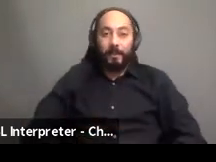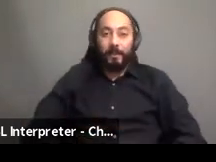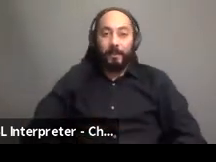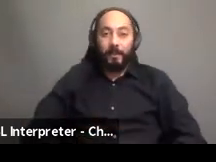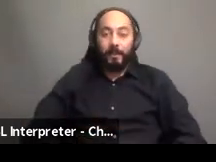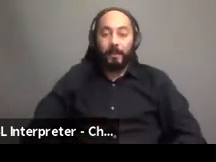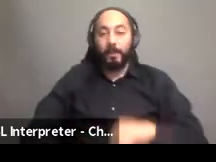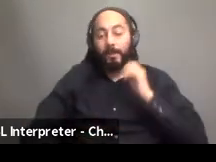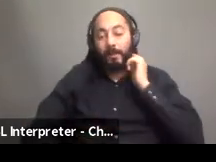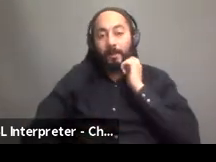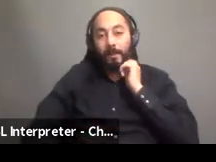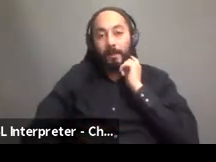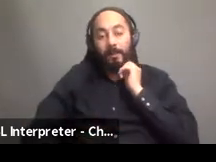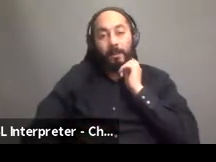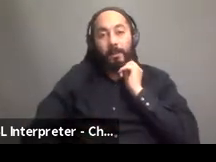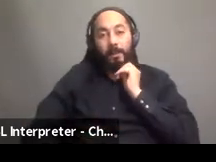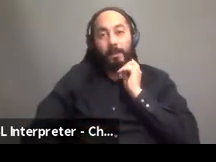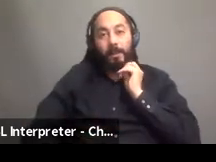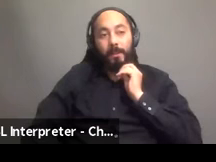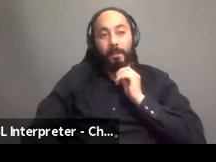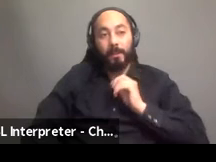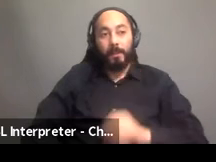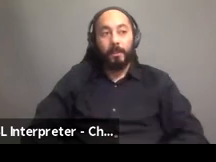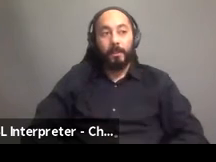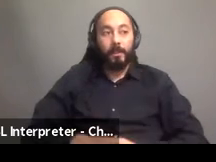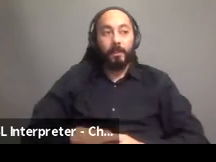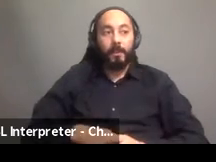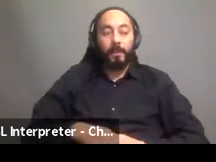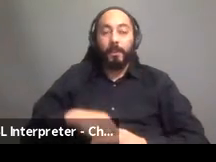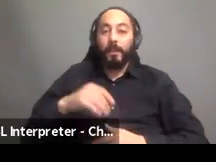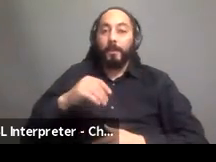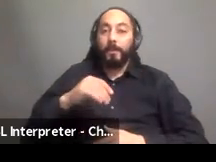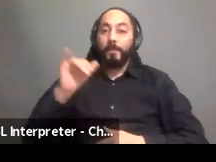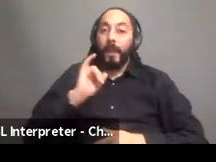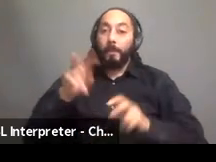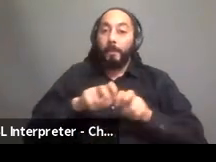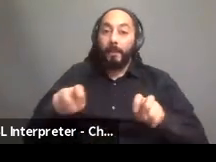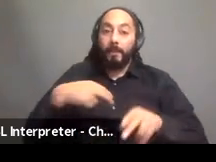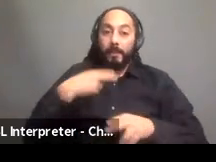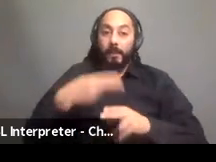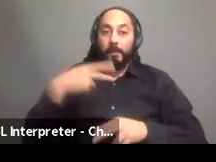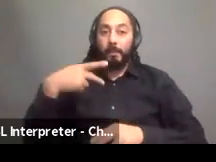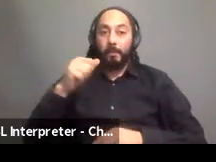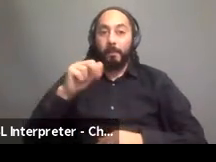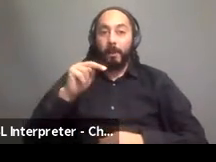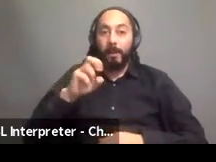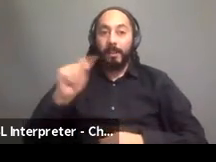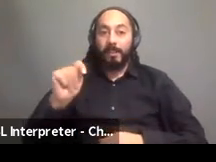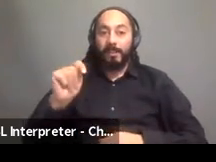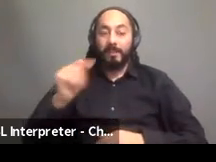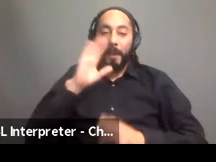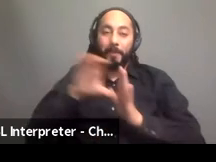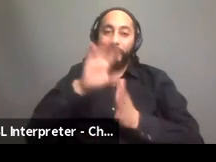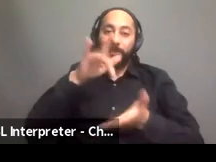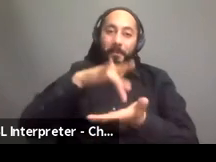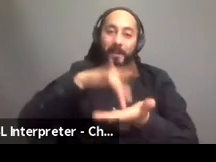Okay, so I'll introduce myself. I'm also one of the panelists with Daisha. My name is Parneet Kaur. I'm the one in the middle here in the